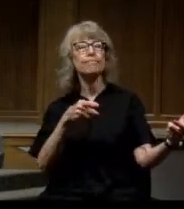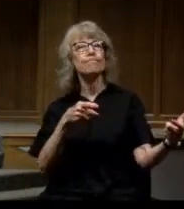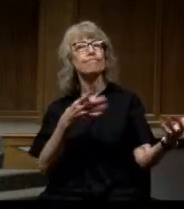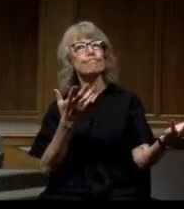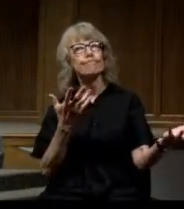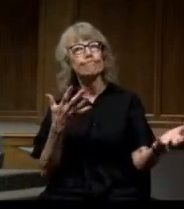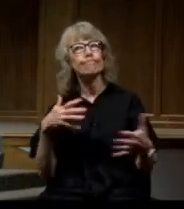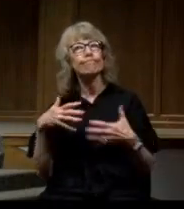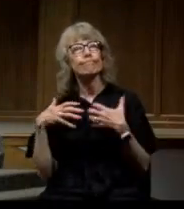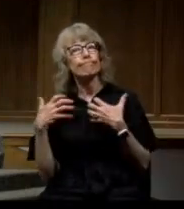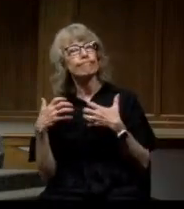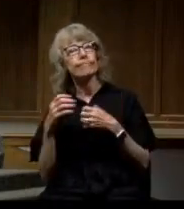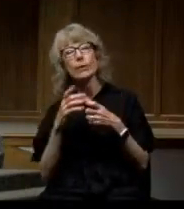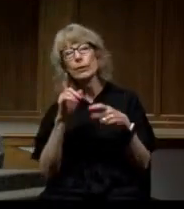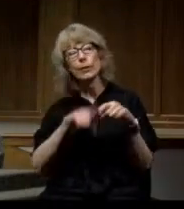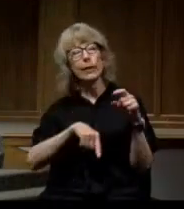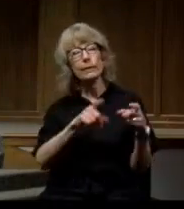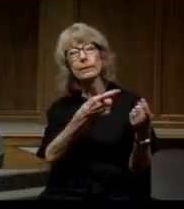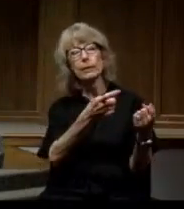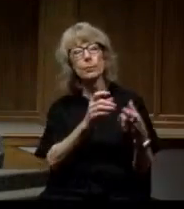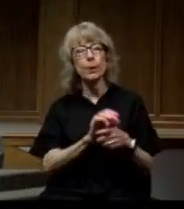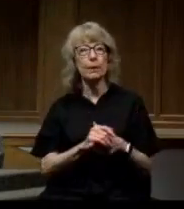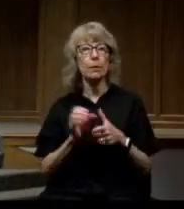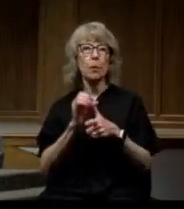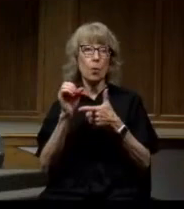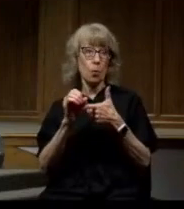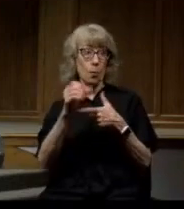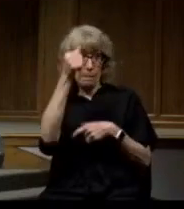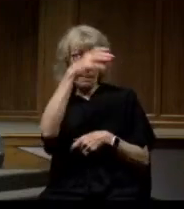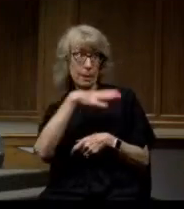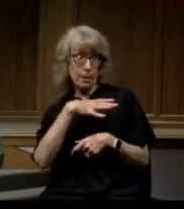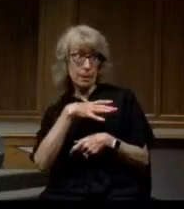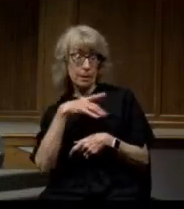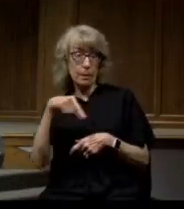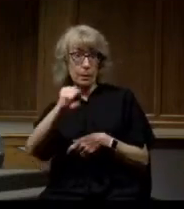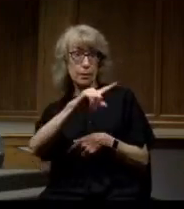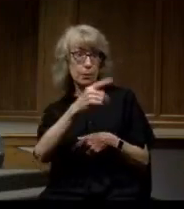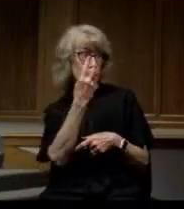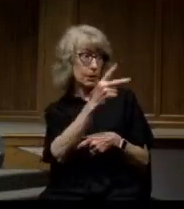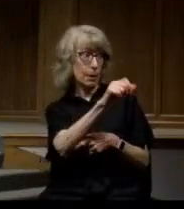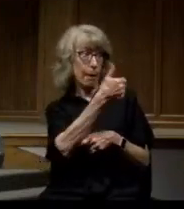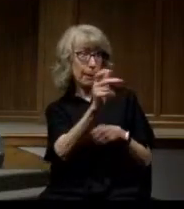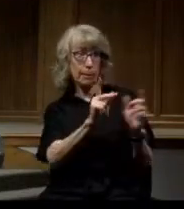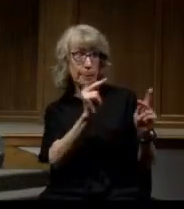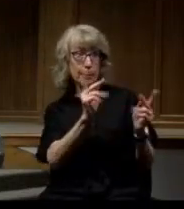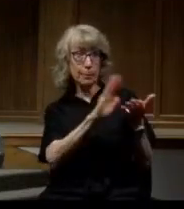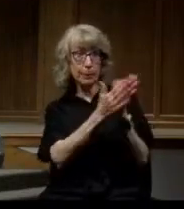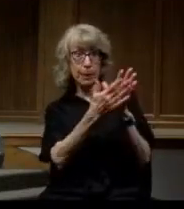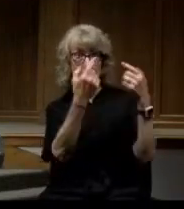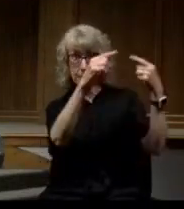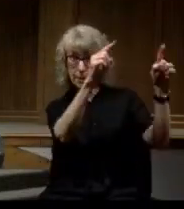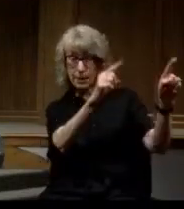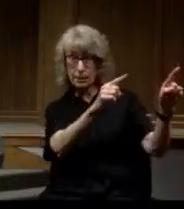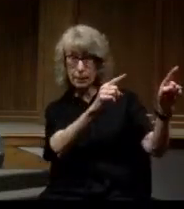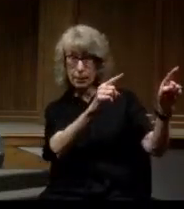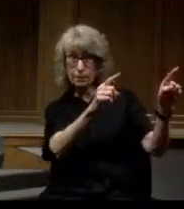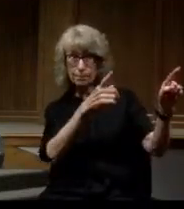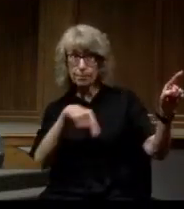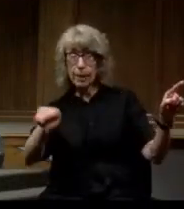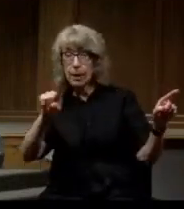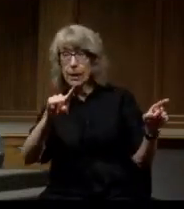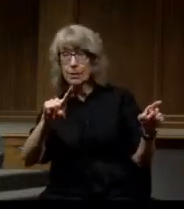great, and you find it really hard to celebrate their success? If so, it could be that there is a